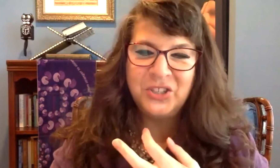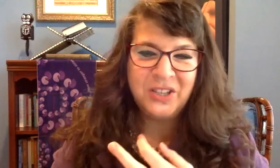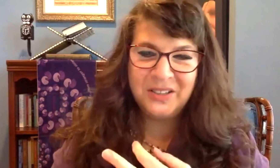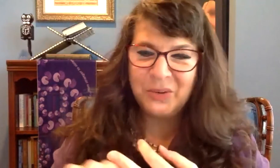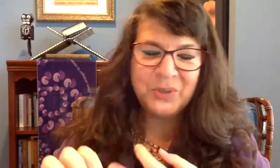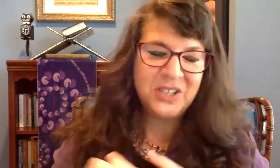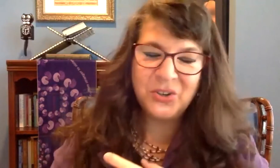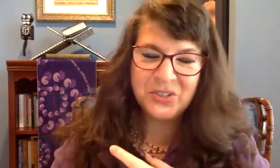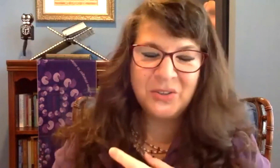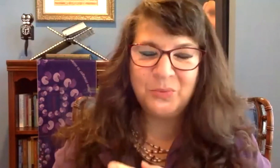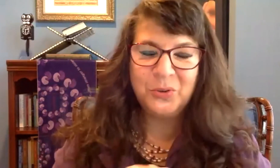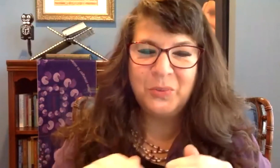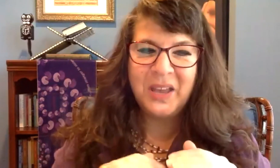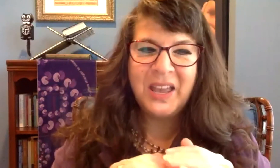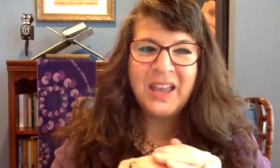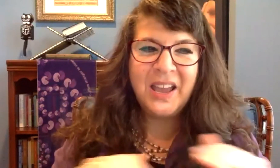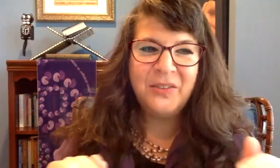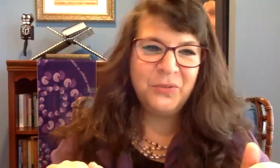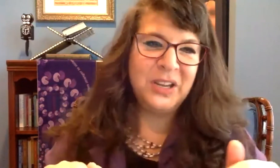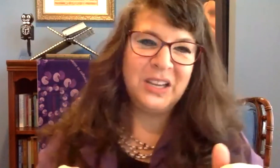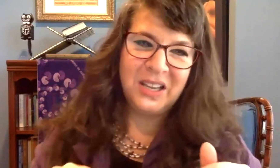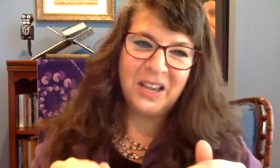Mark mentioned, there were tears in the room